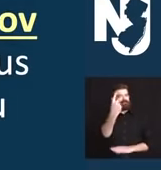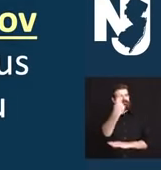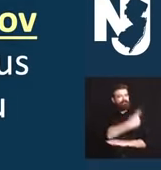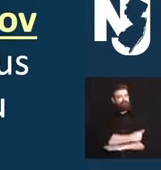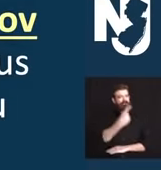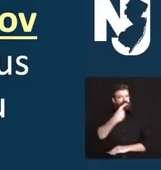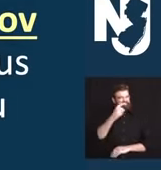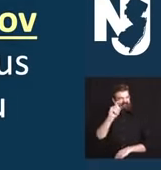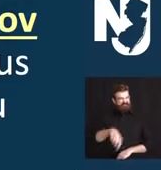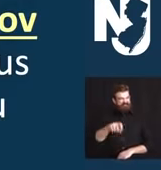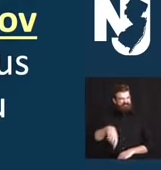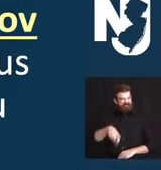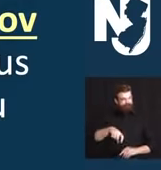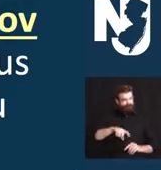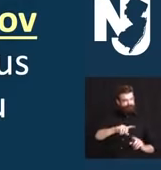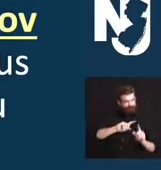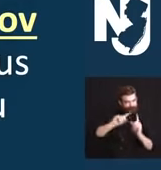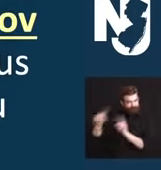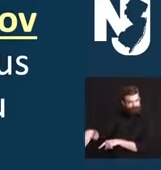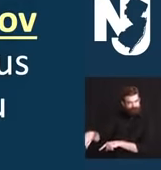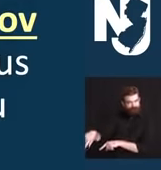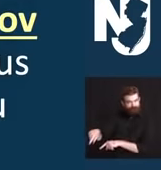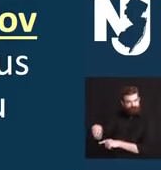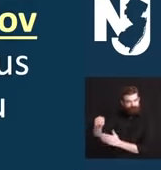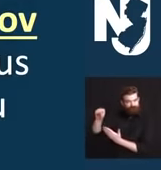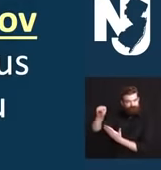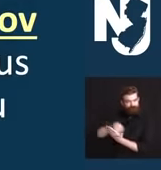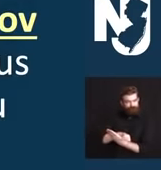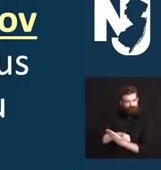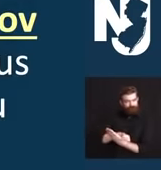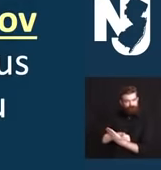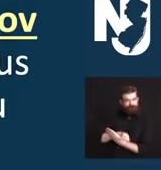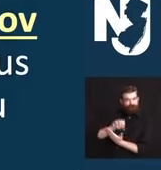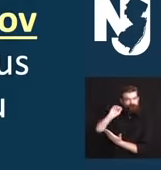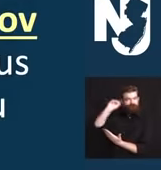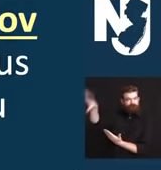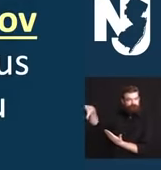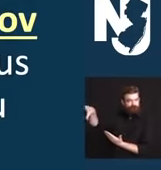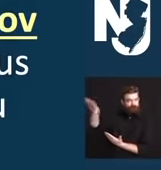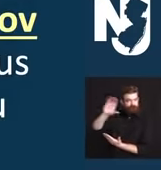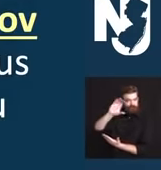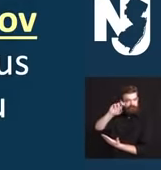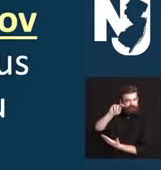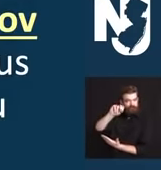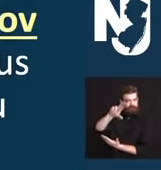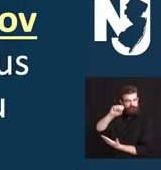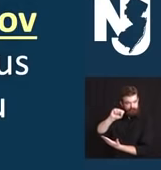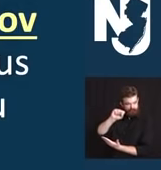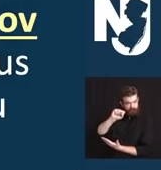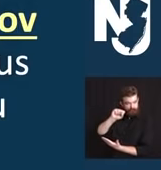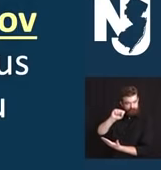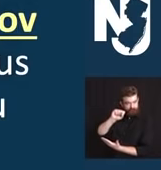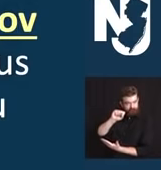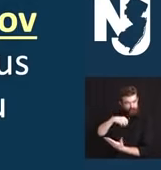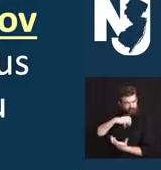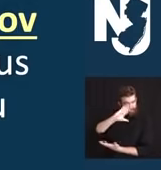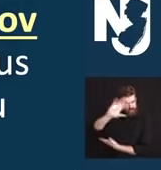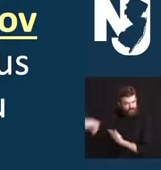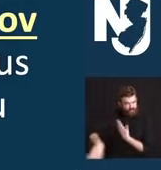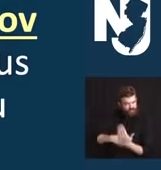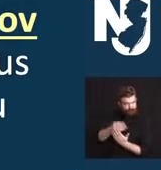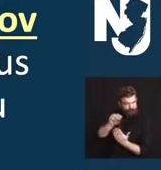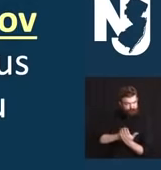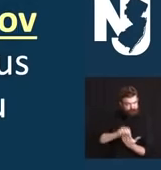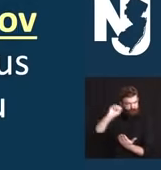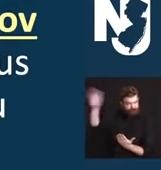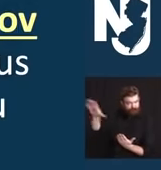see every county beat where they were 10 years ago. Across the state, there are literally hundreds of census events planned